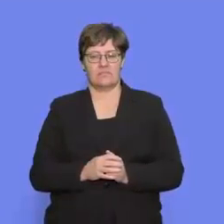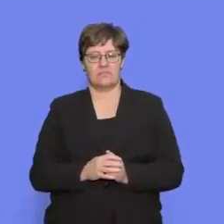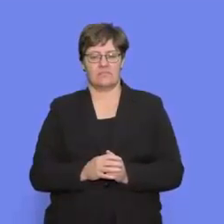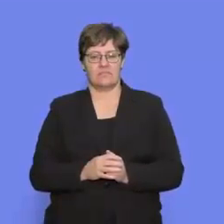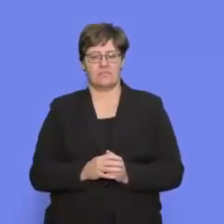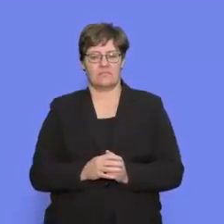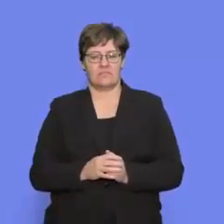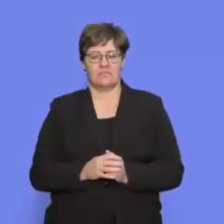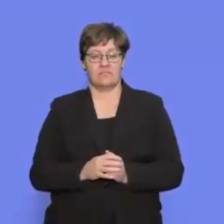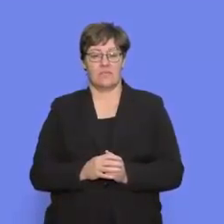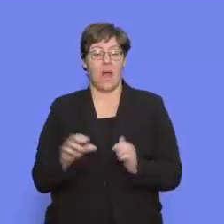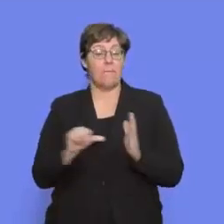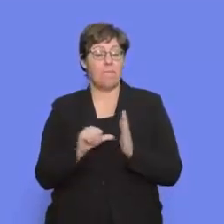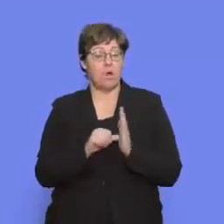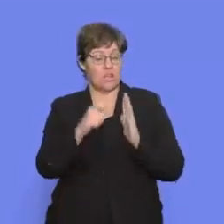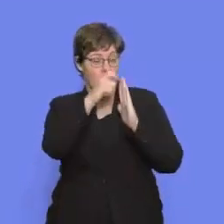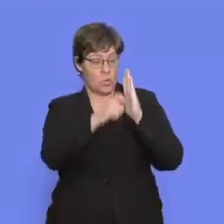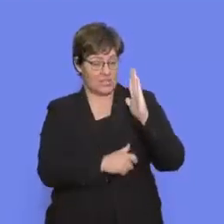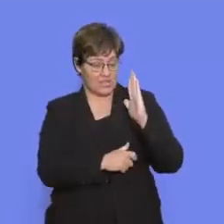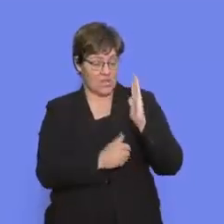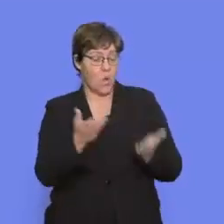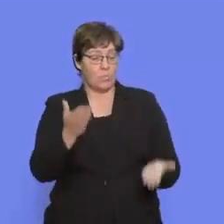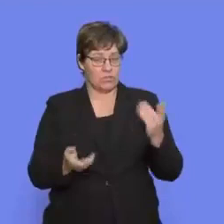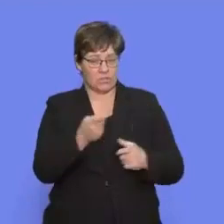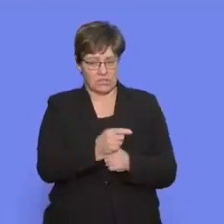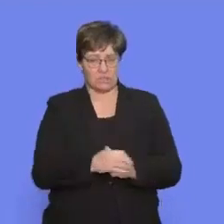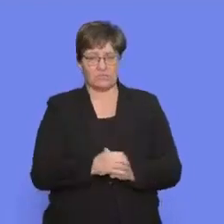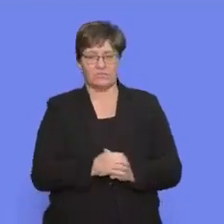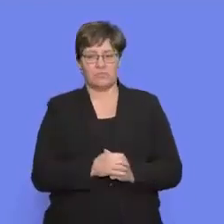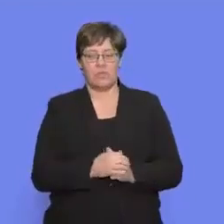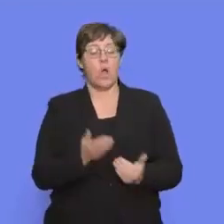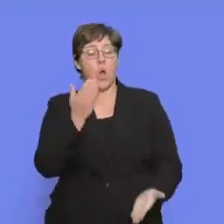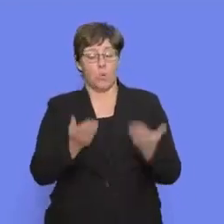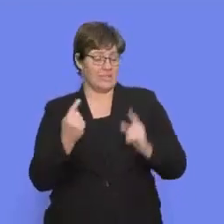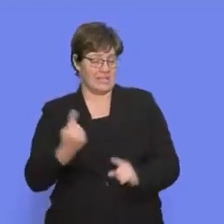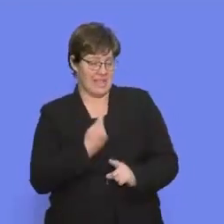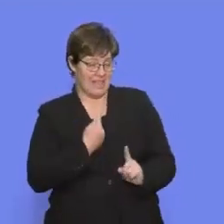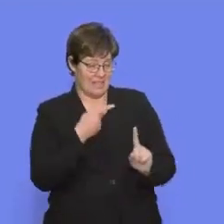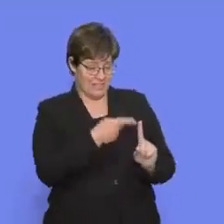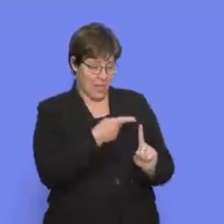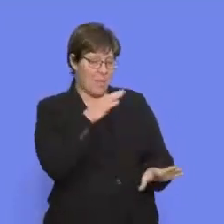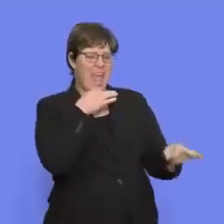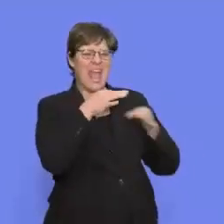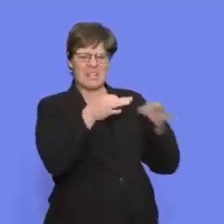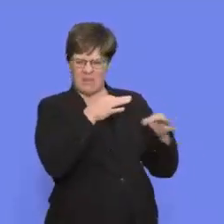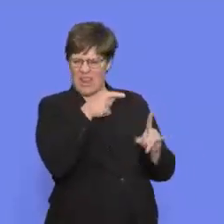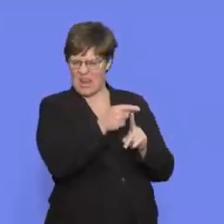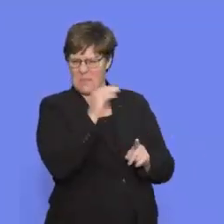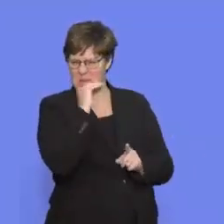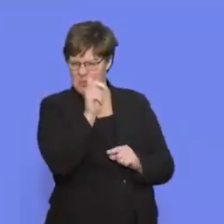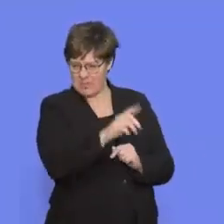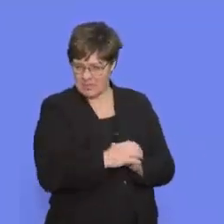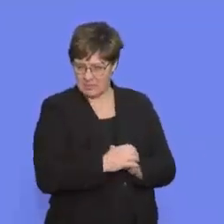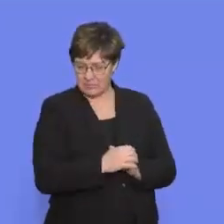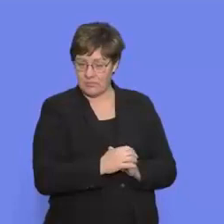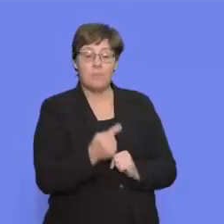The keywords under homeostasis, it's homeostasis on its own. Remember, I explained what homeostasis is. I said